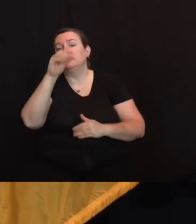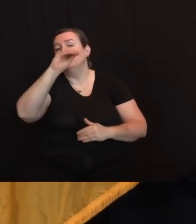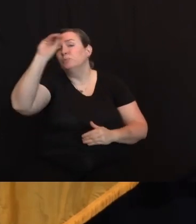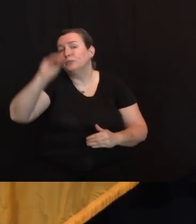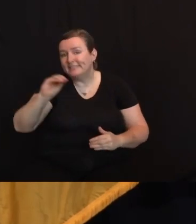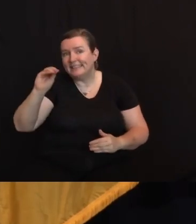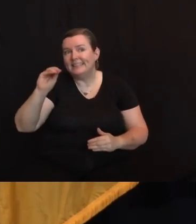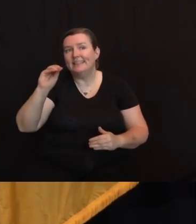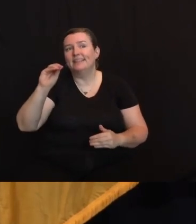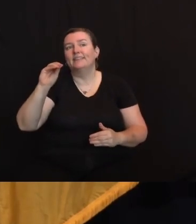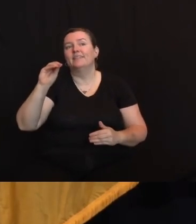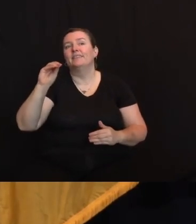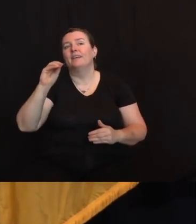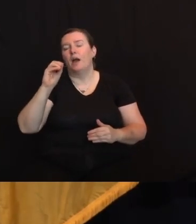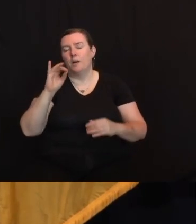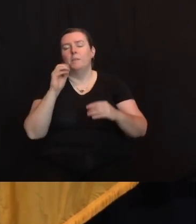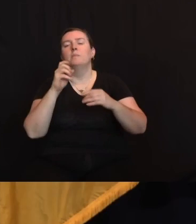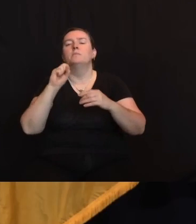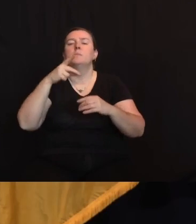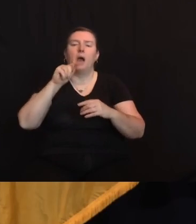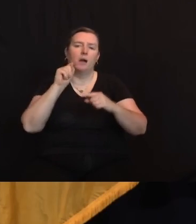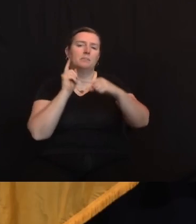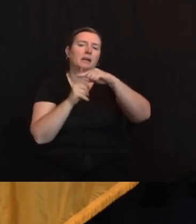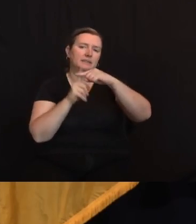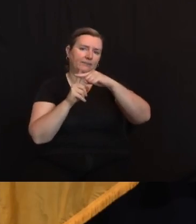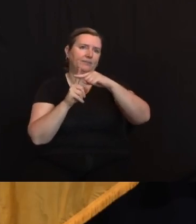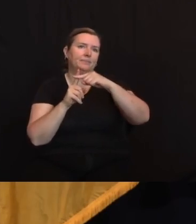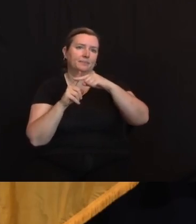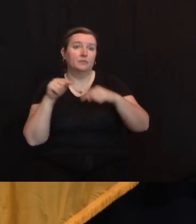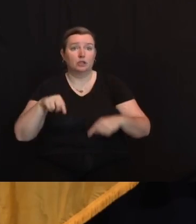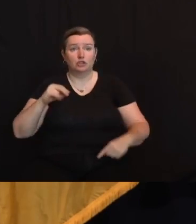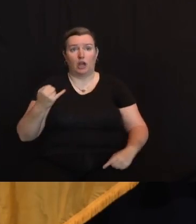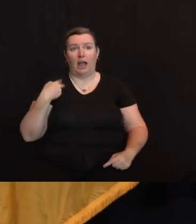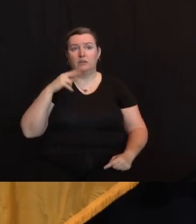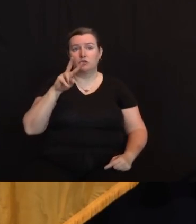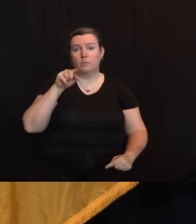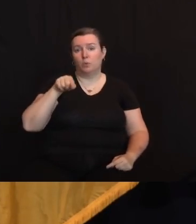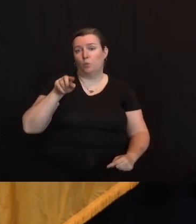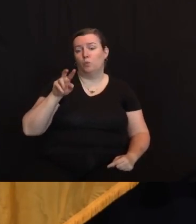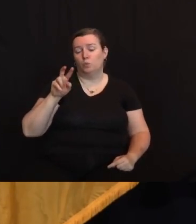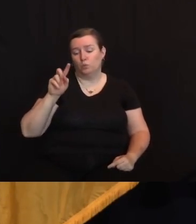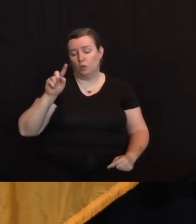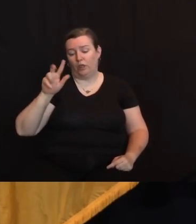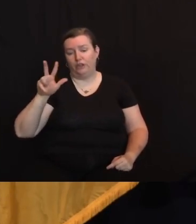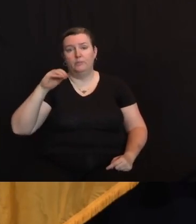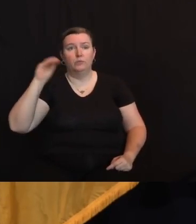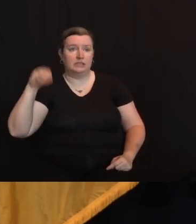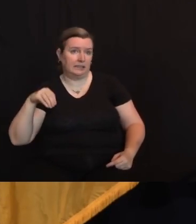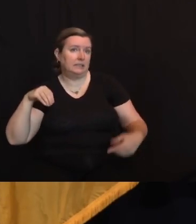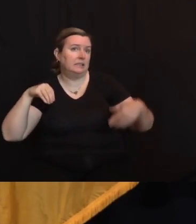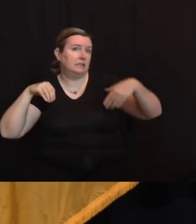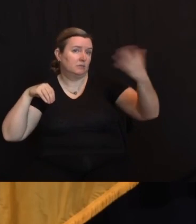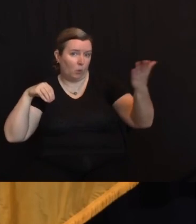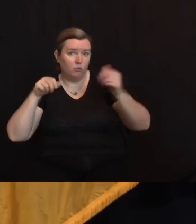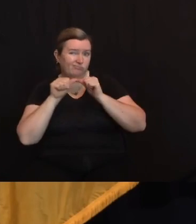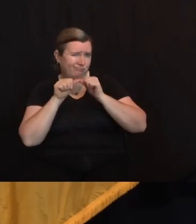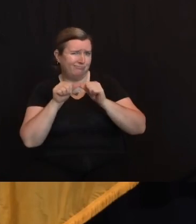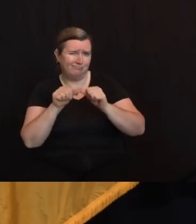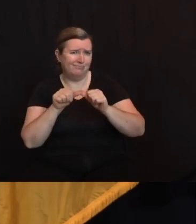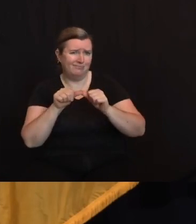we're reporting today 2.13. If that were above 10, and it was consistently on a rolling 7-day average. I